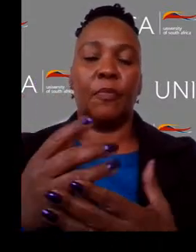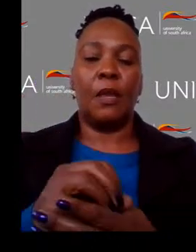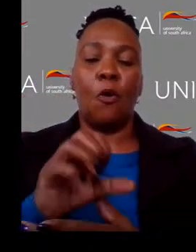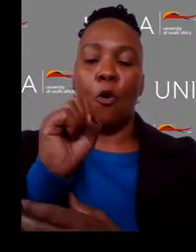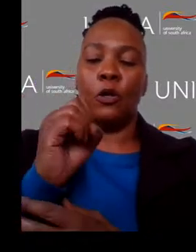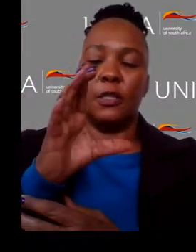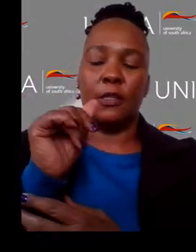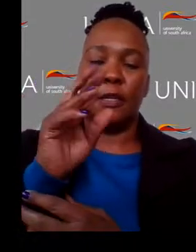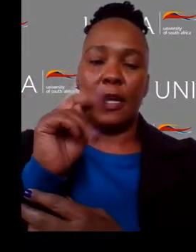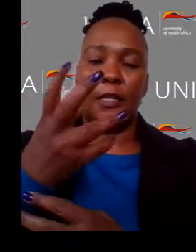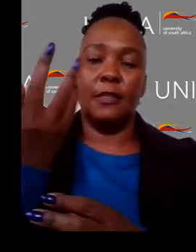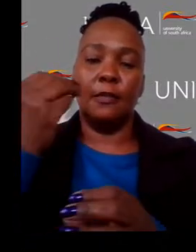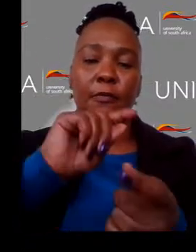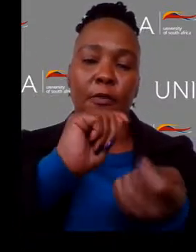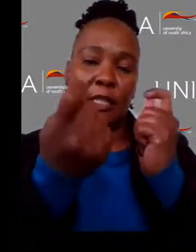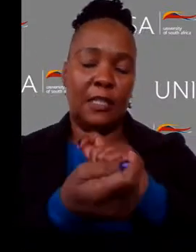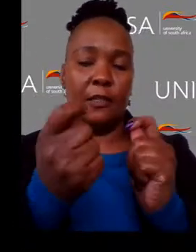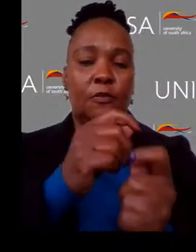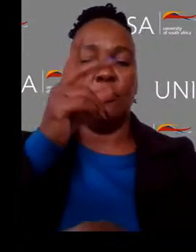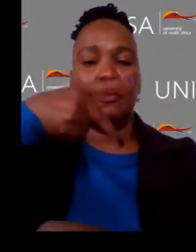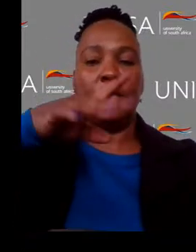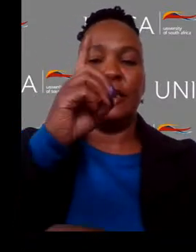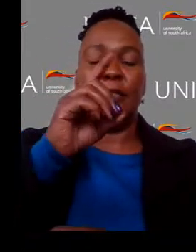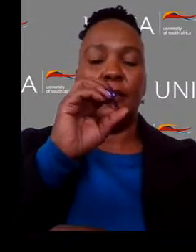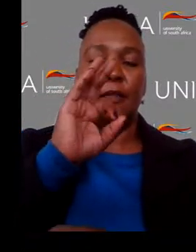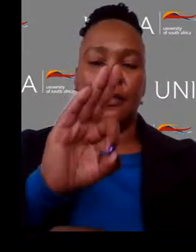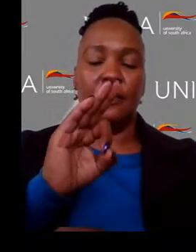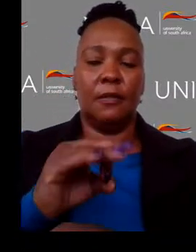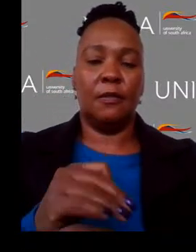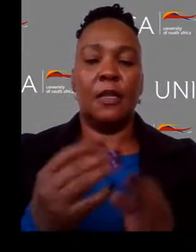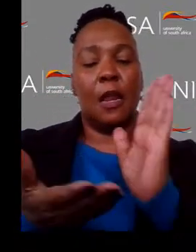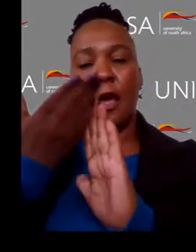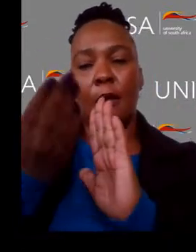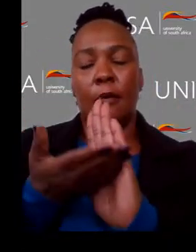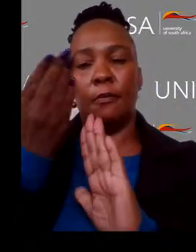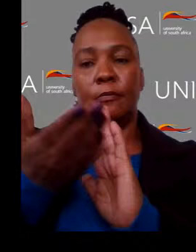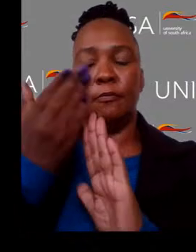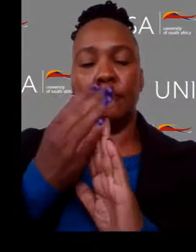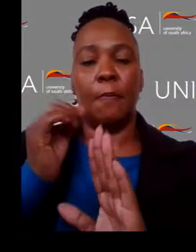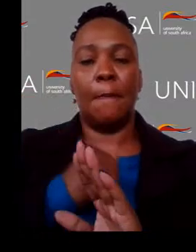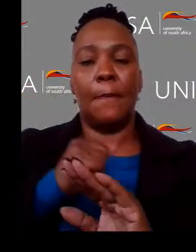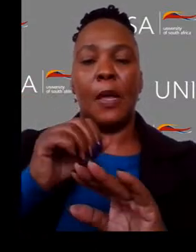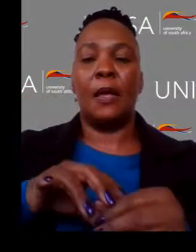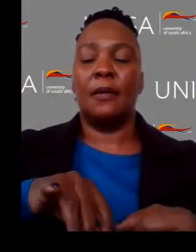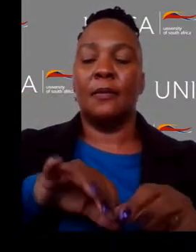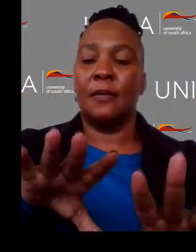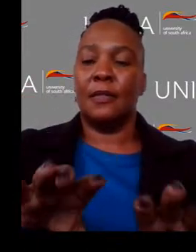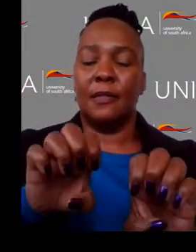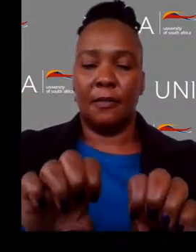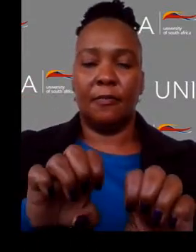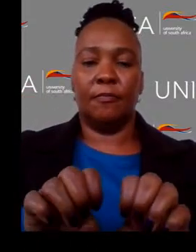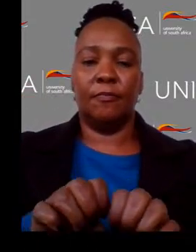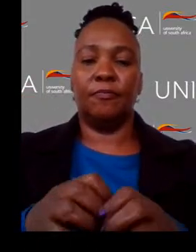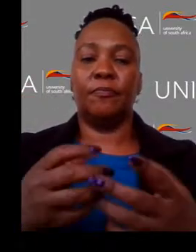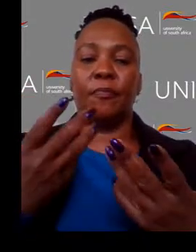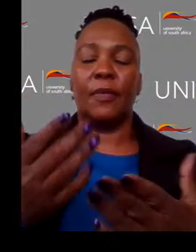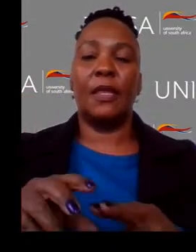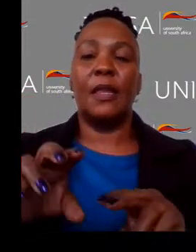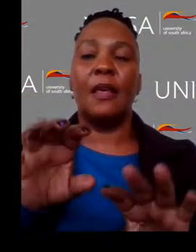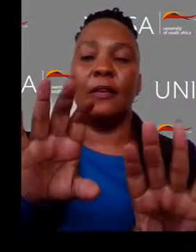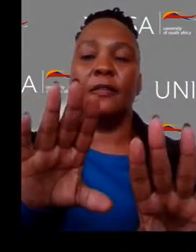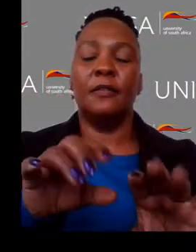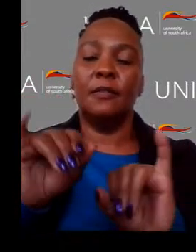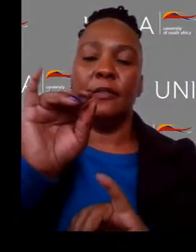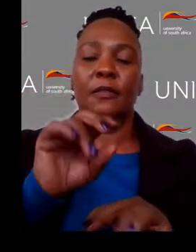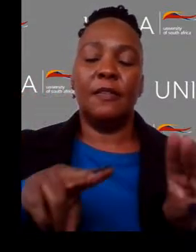into a PDF if you've written it out by hand, and then you upload it to myExams. Then in the Invigilator app,